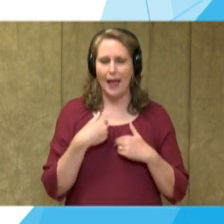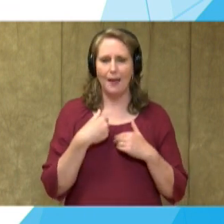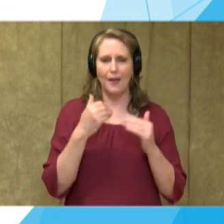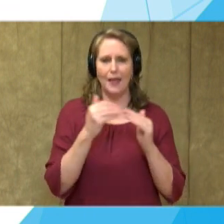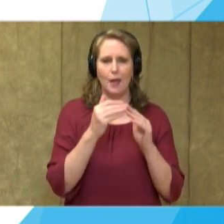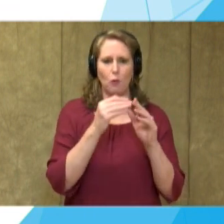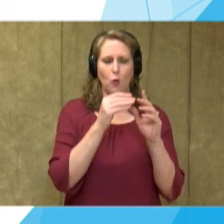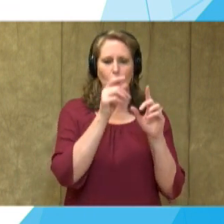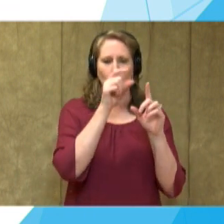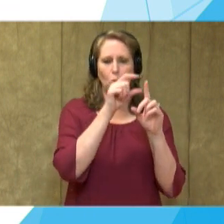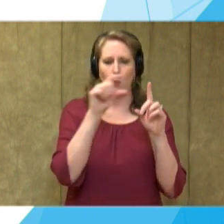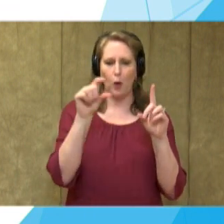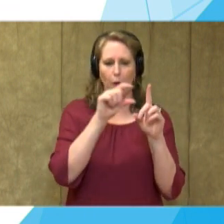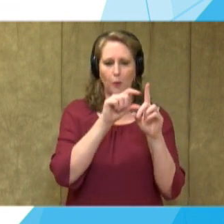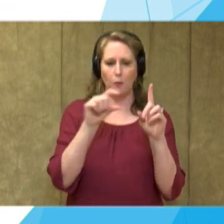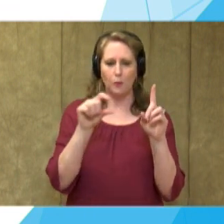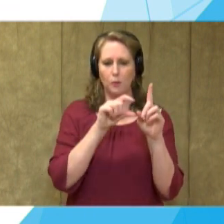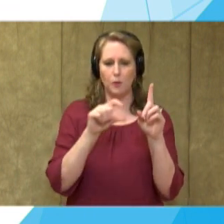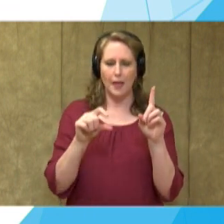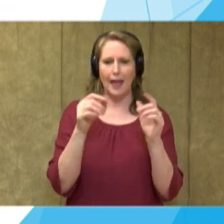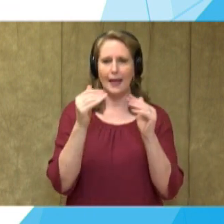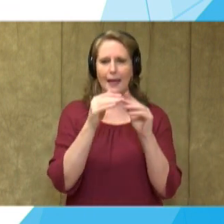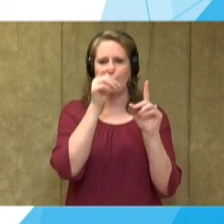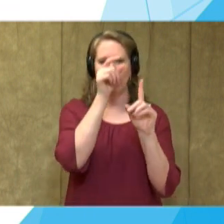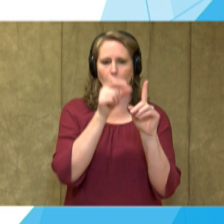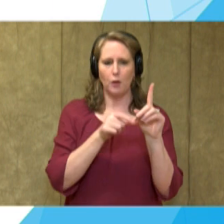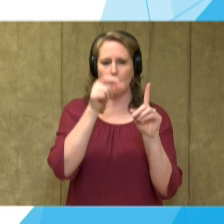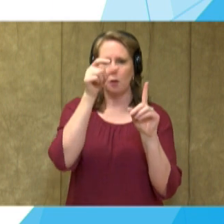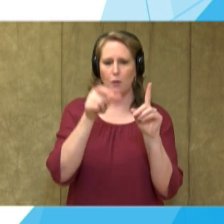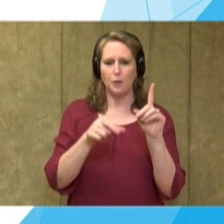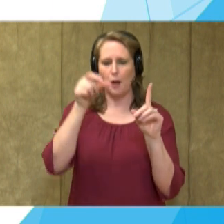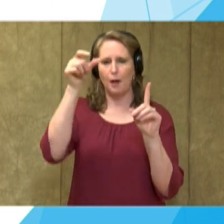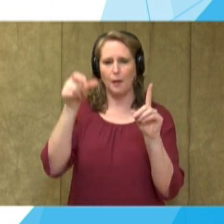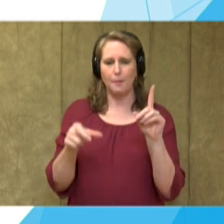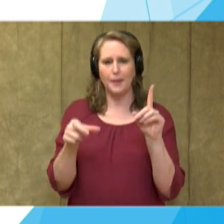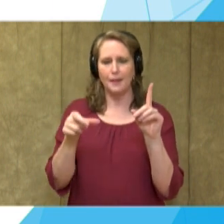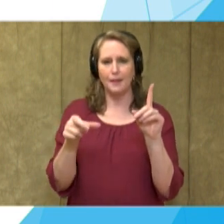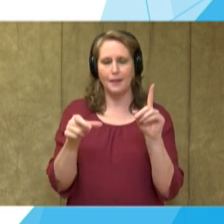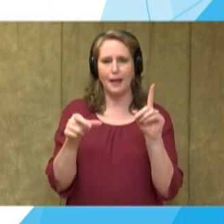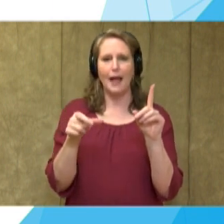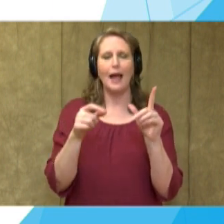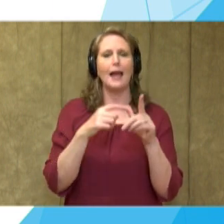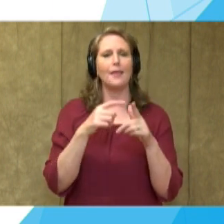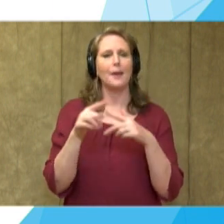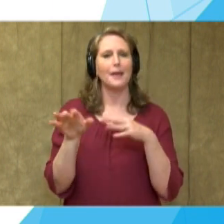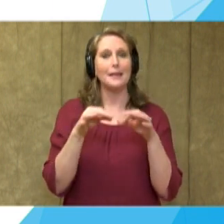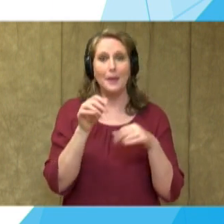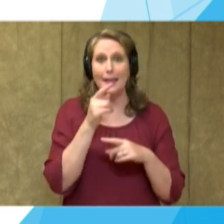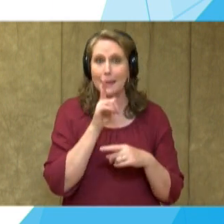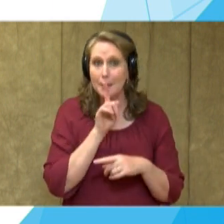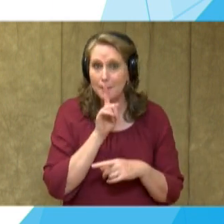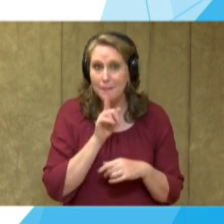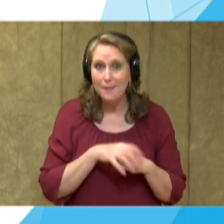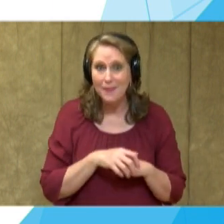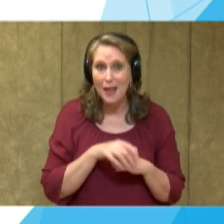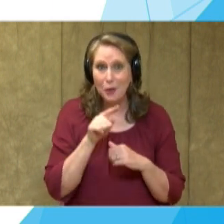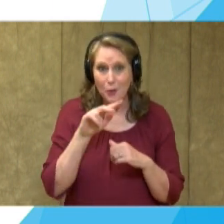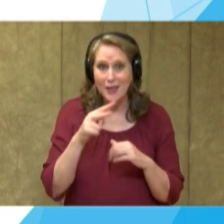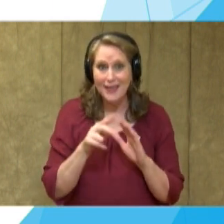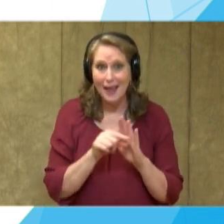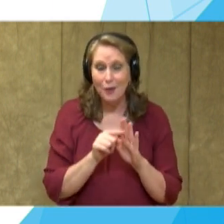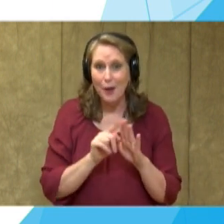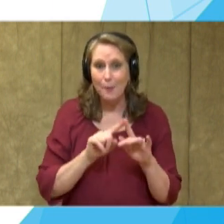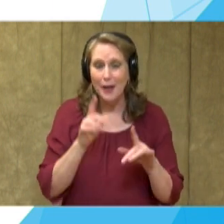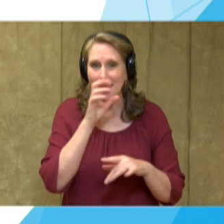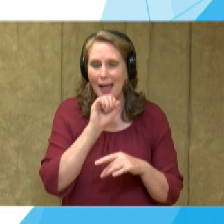go across, and they have equal columns that go up and down. And then I'm going to tell you a little secret because you're in second grade, but